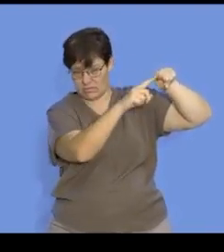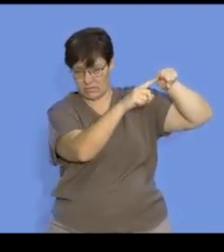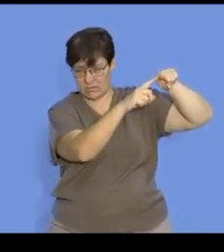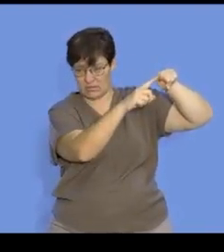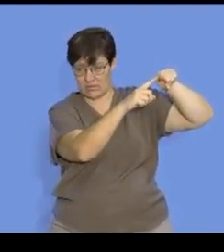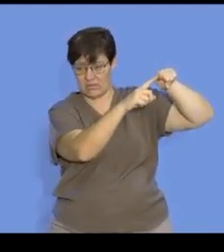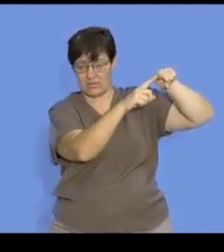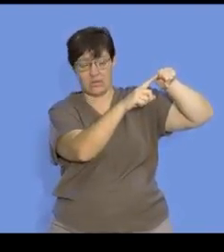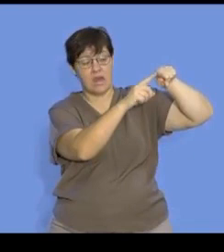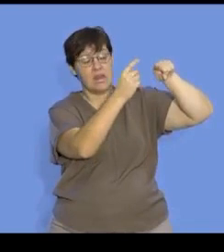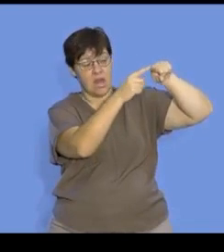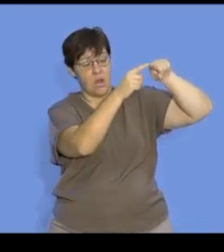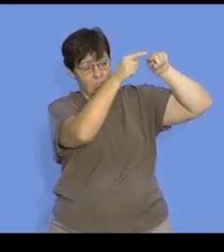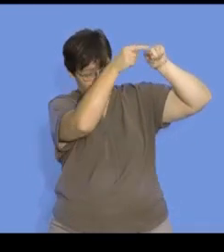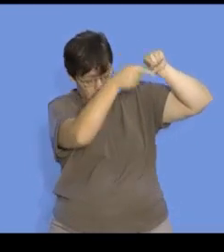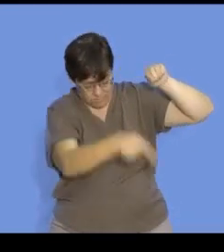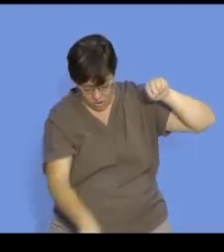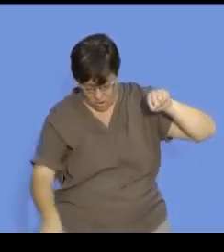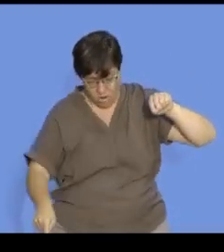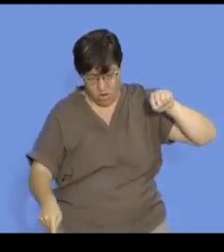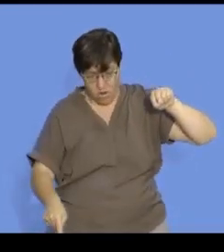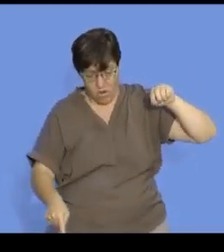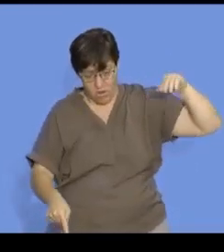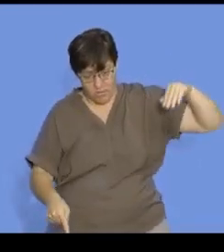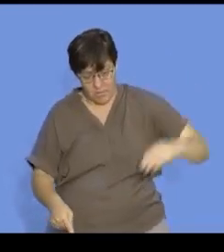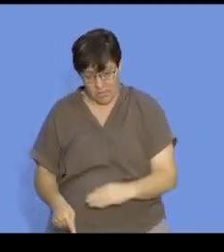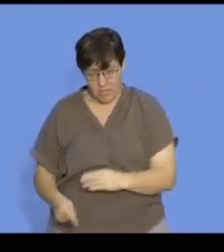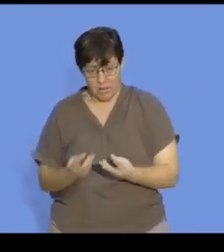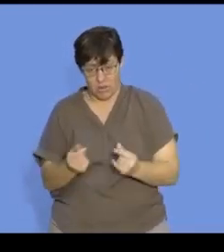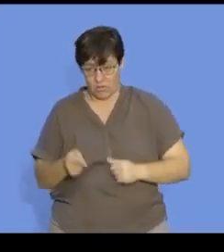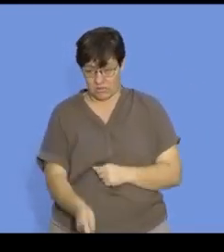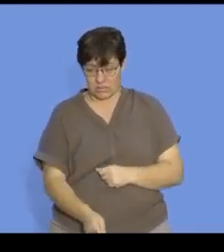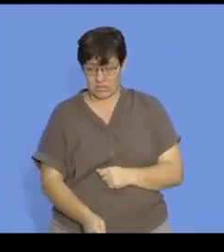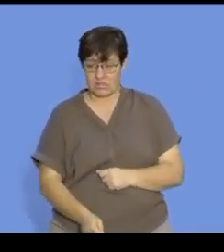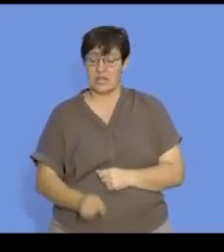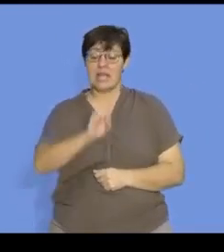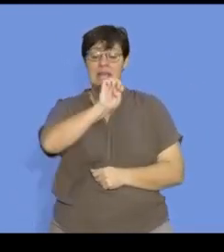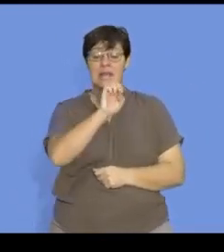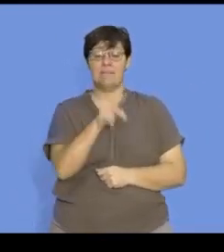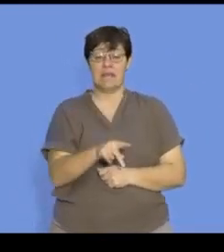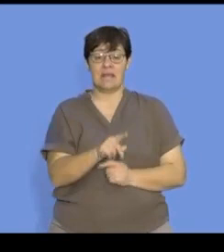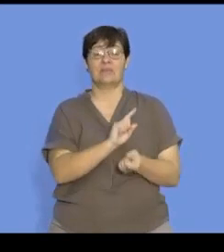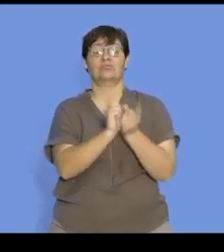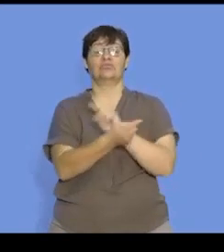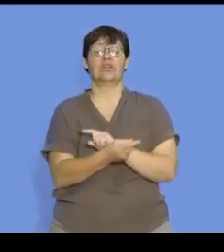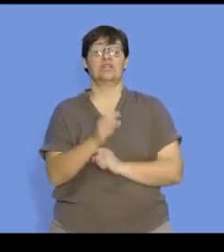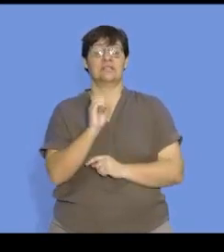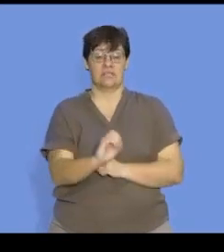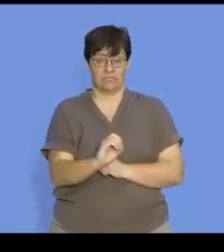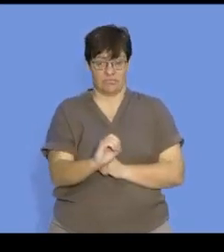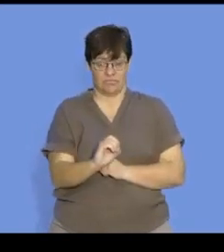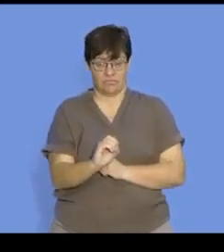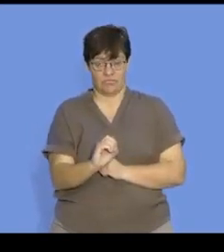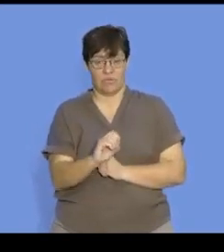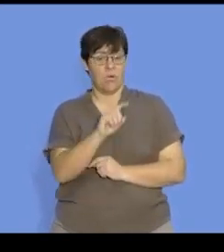As he hits the ground, goes past the ground, potential energy is now 0 because there's